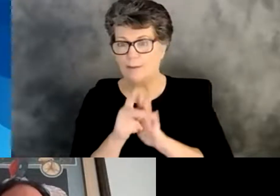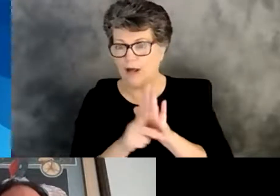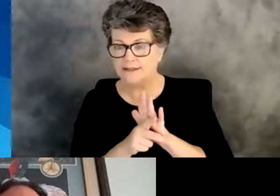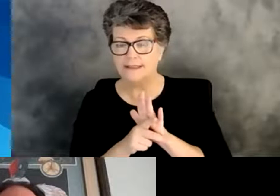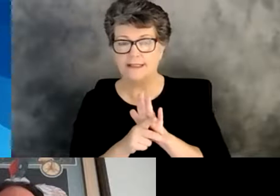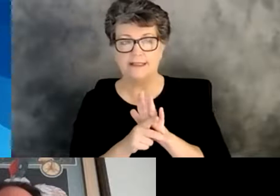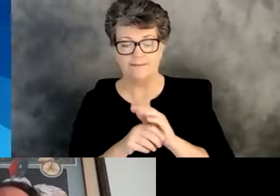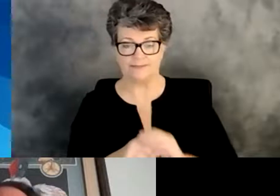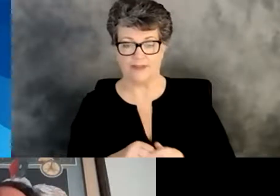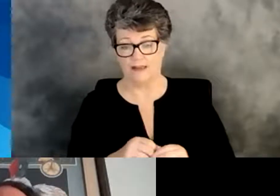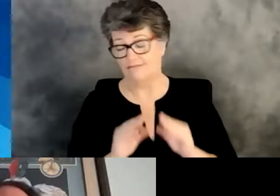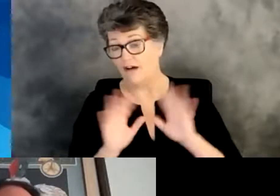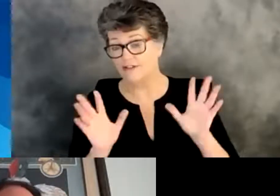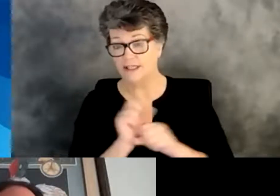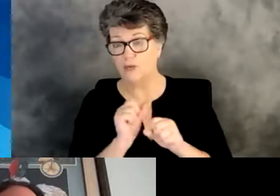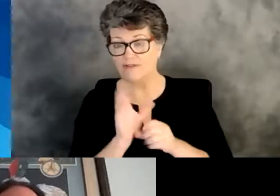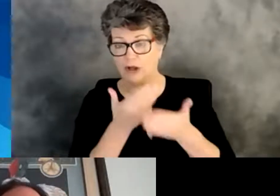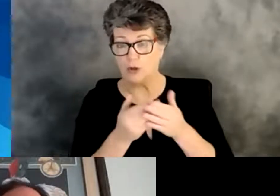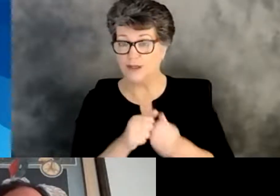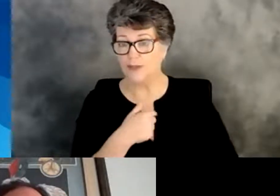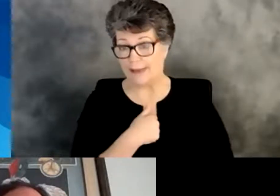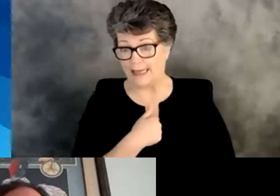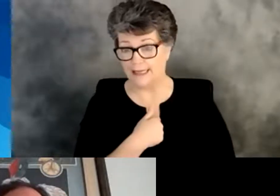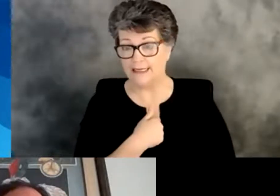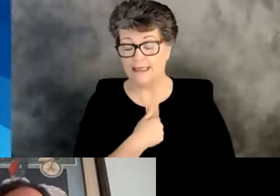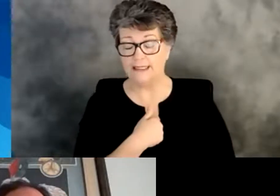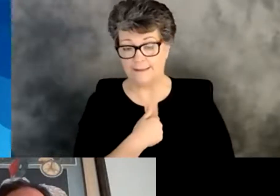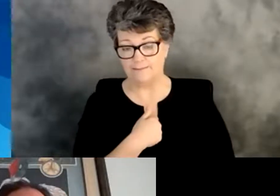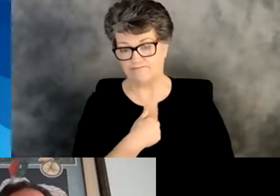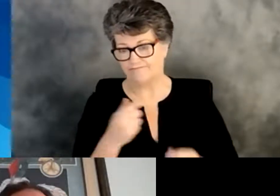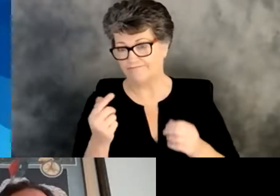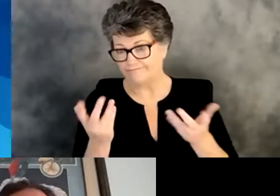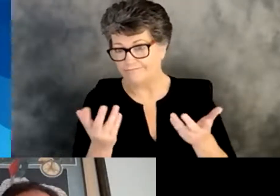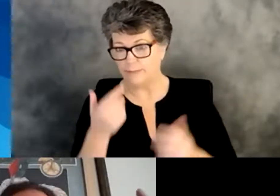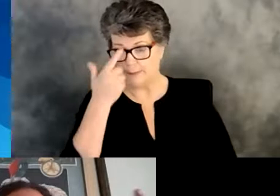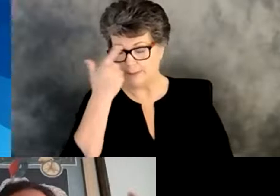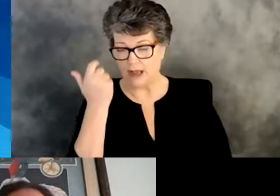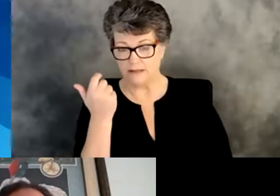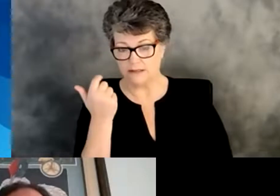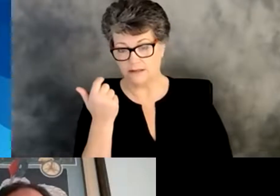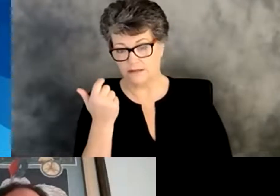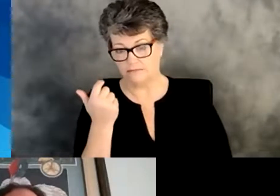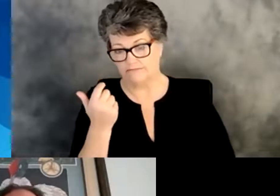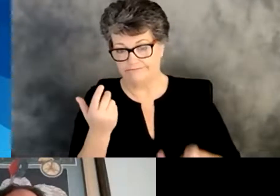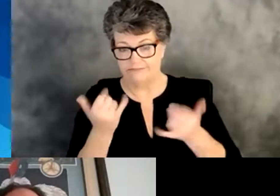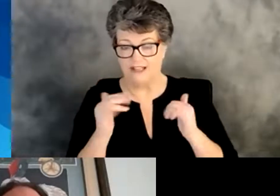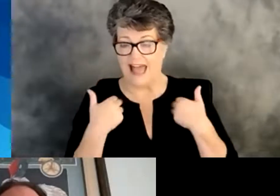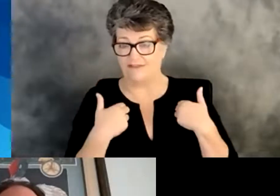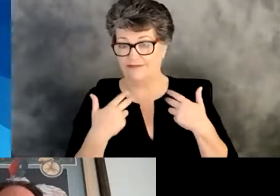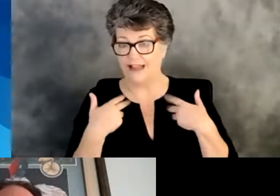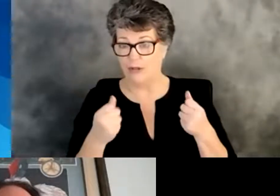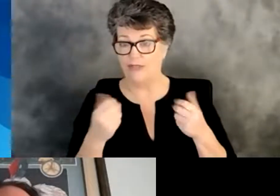kind of thing. They'd obviously be working very closely with me, obviously as well, because I still have Health and Human Services